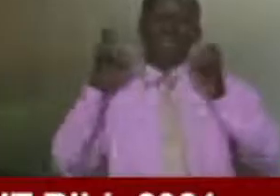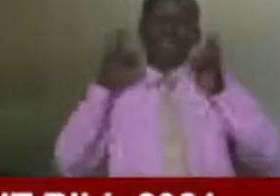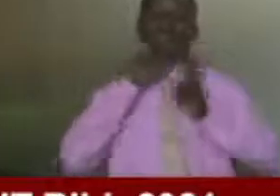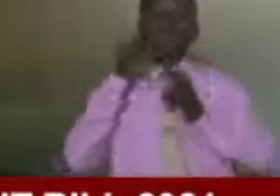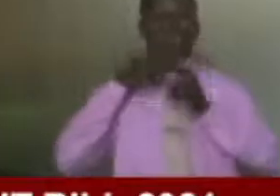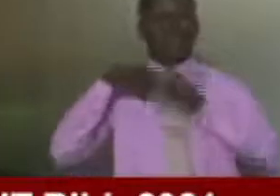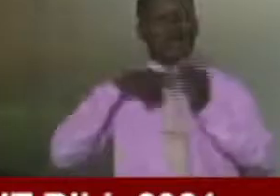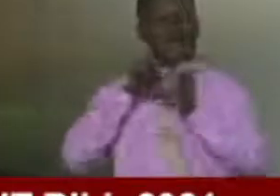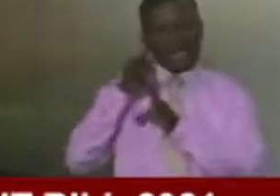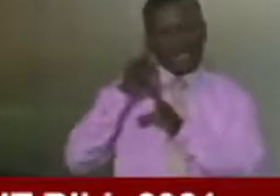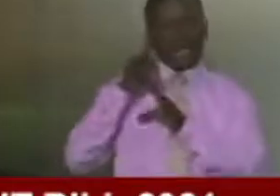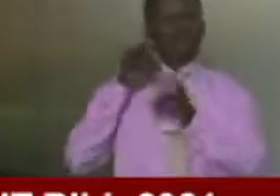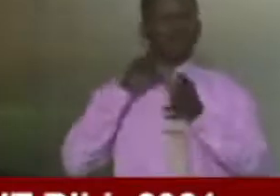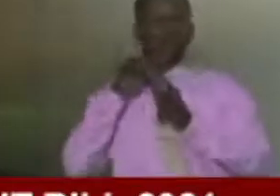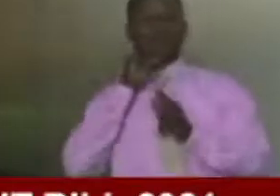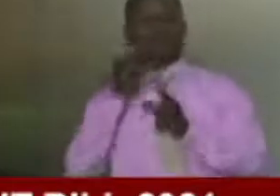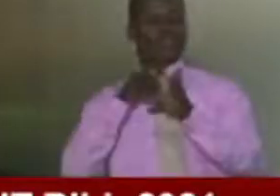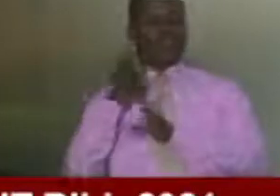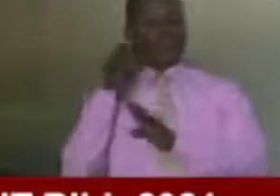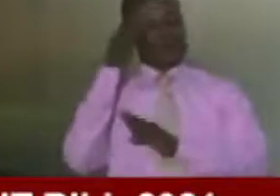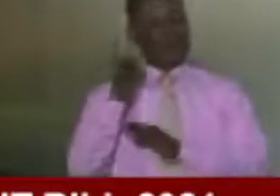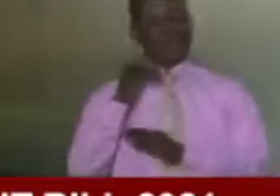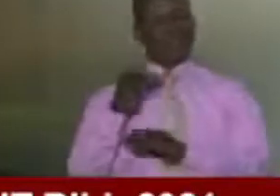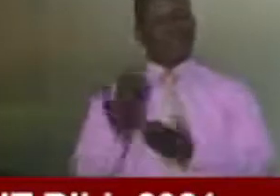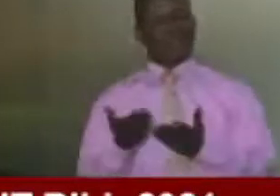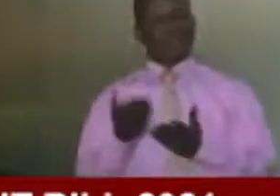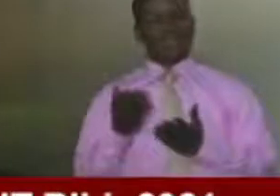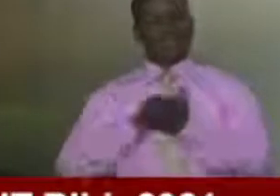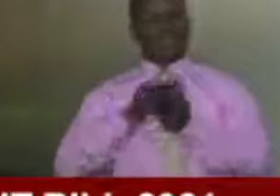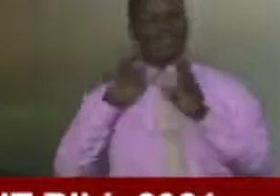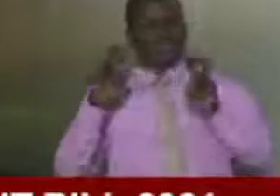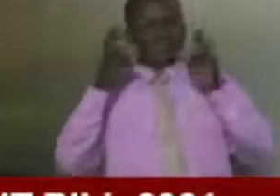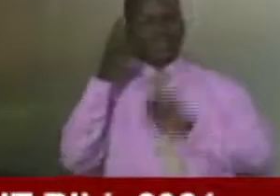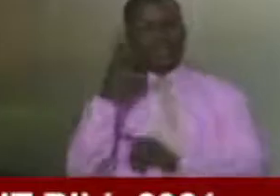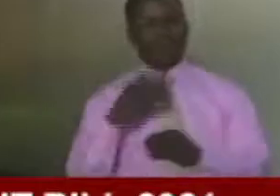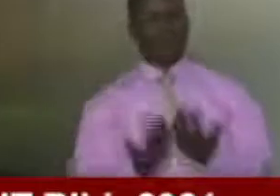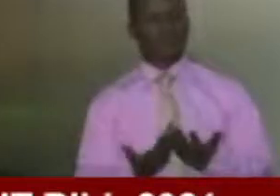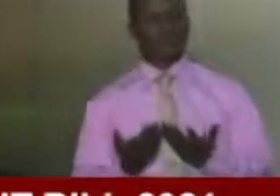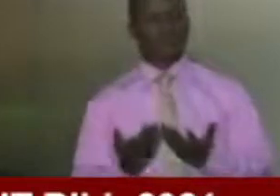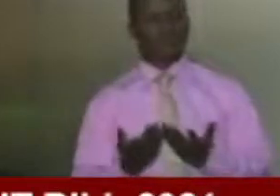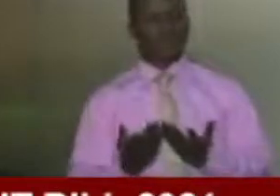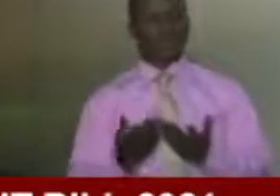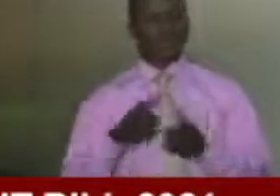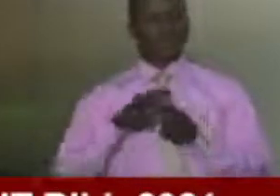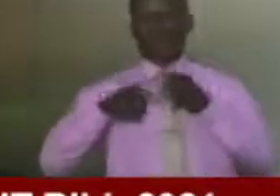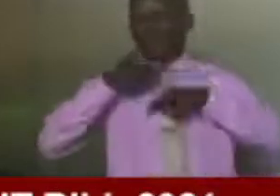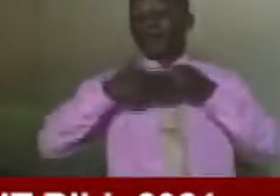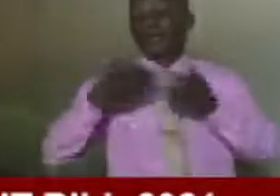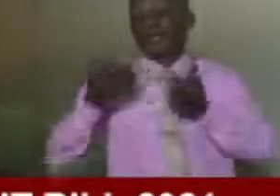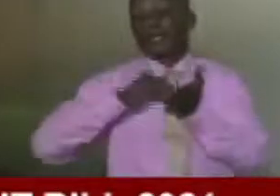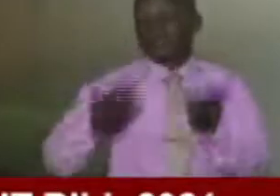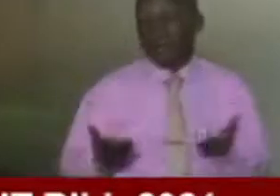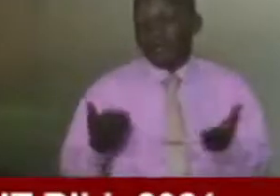or indirect, why are we getting ourselves there? And that was the only subject the governors had, you know. So I'm going back again to the governors, you know, what you